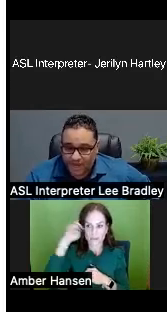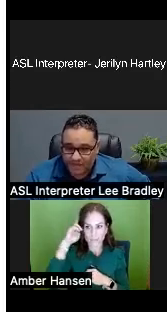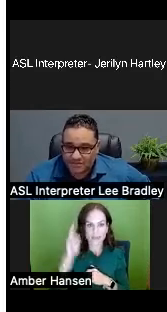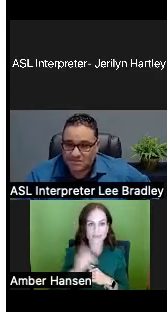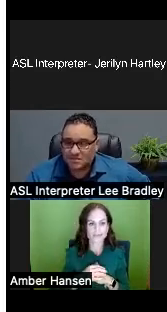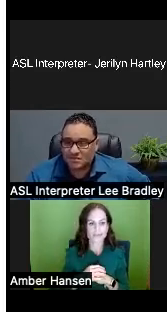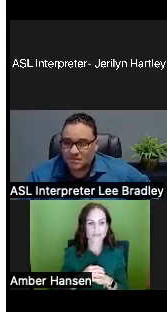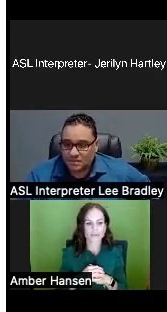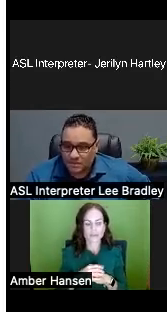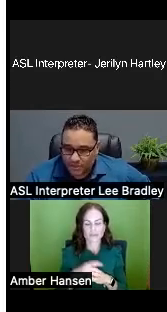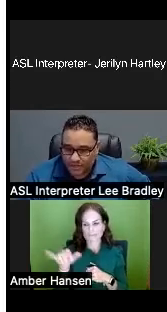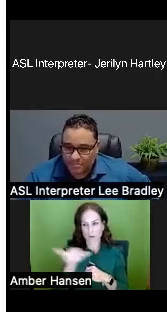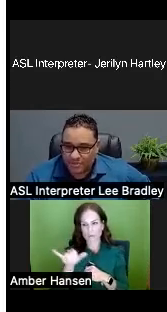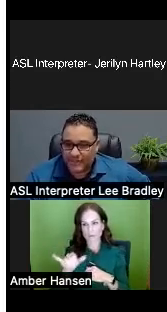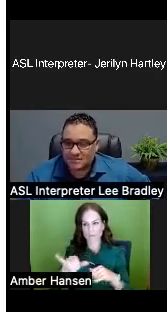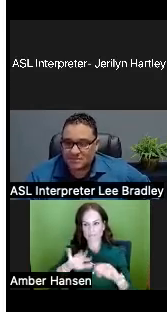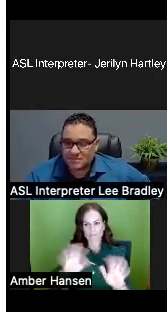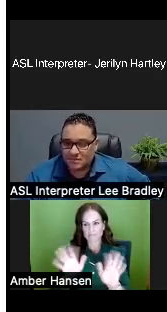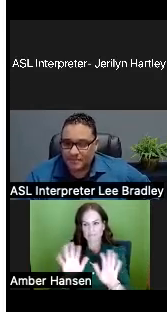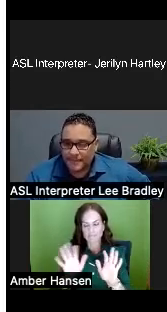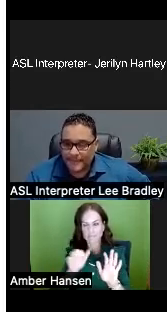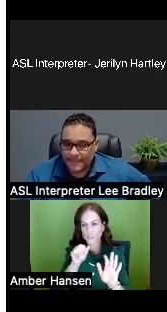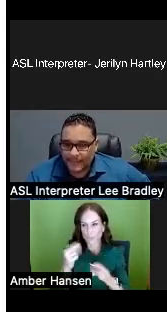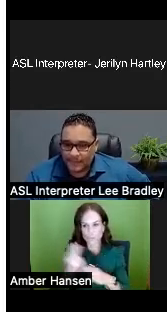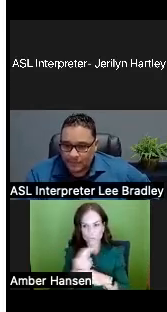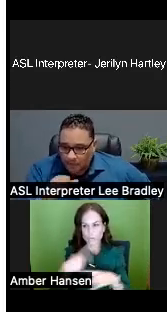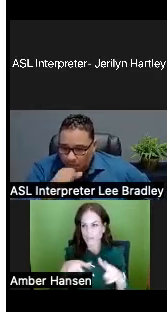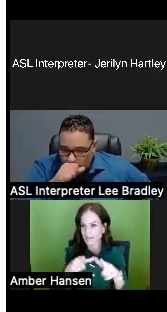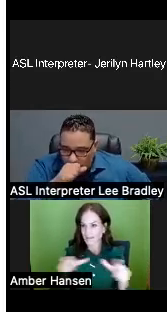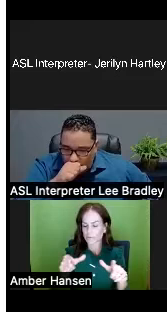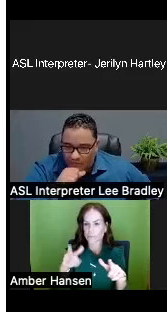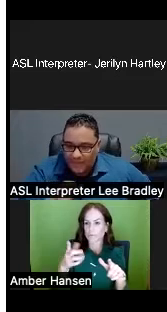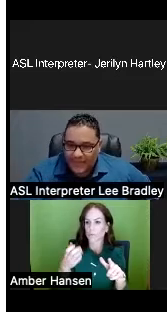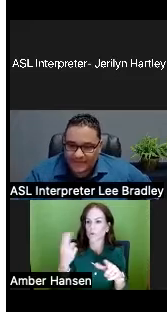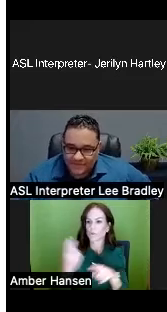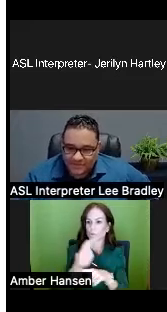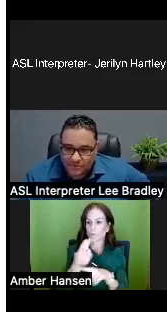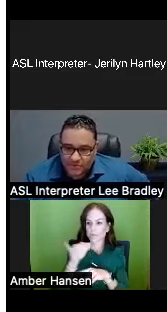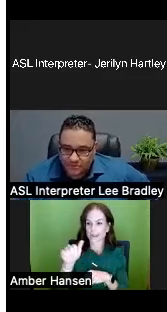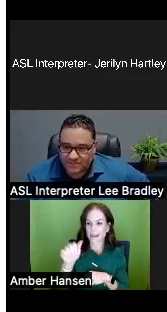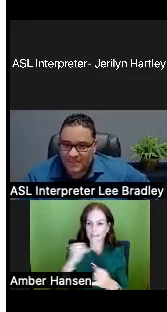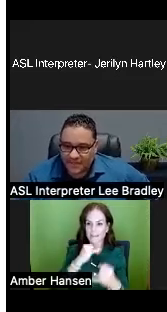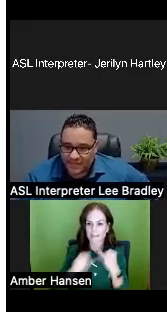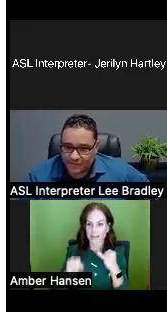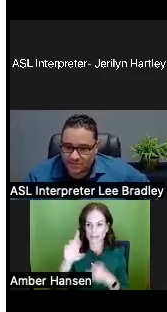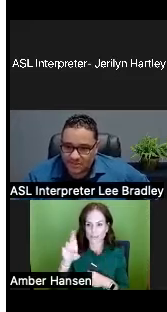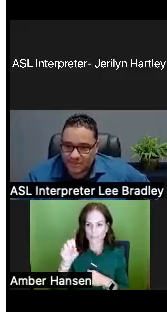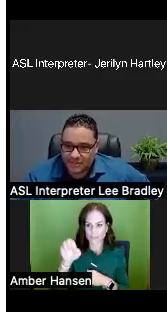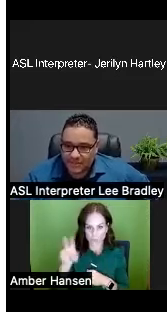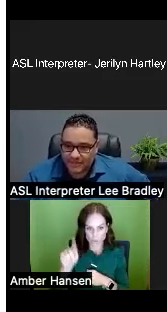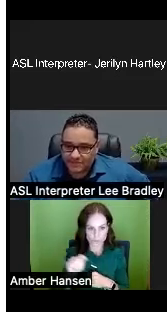BAHAs, cochlear implants, And they discourage using sign